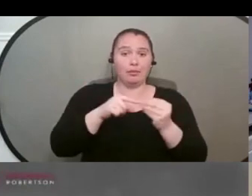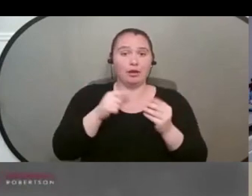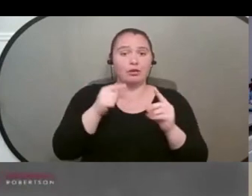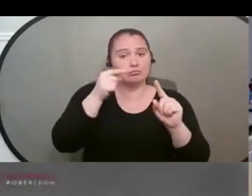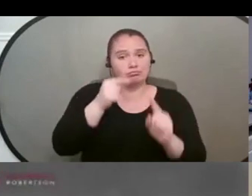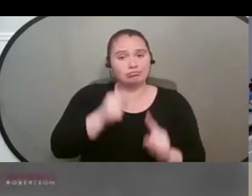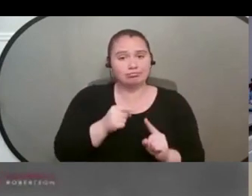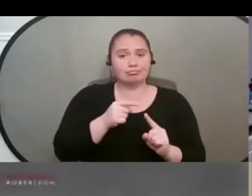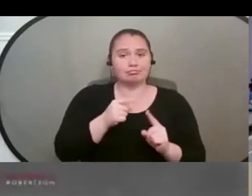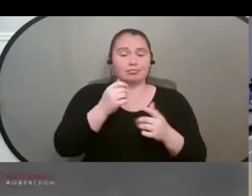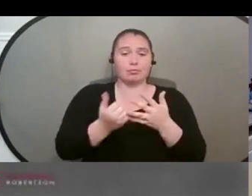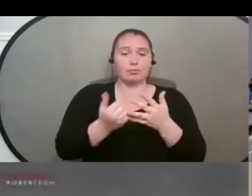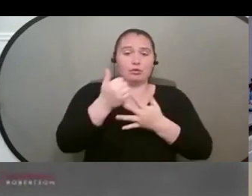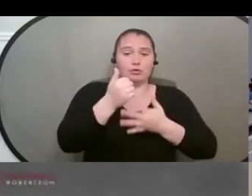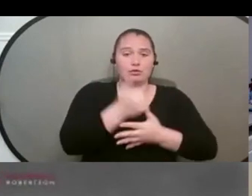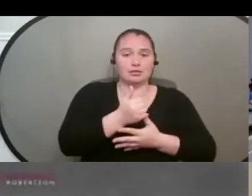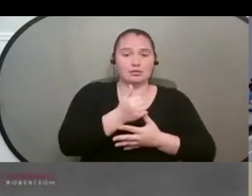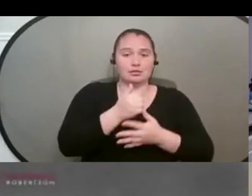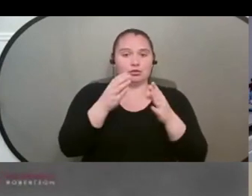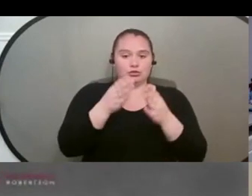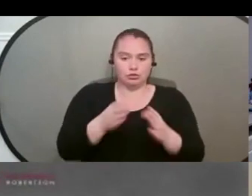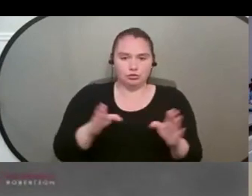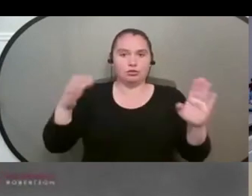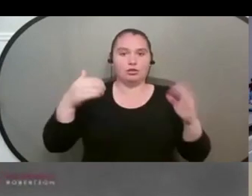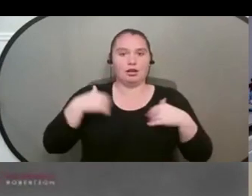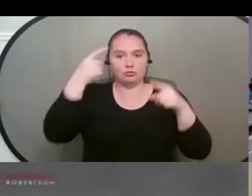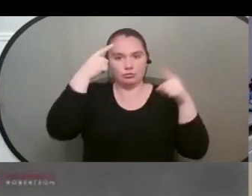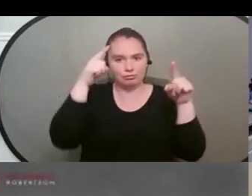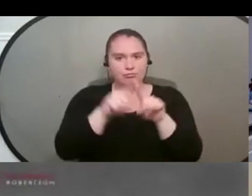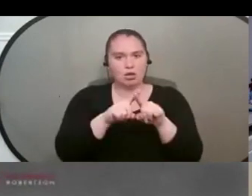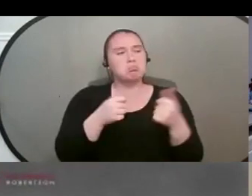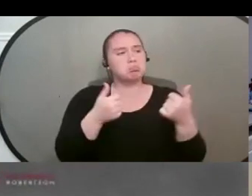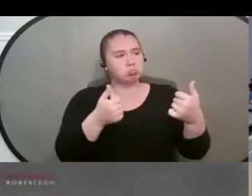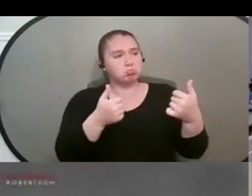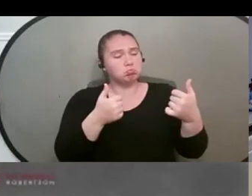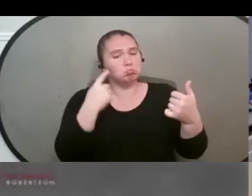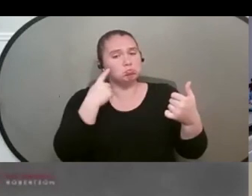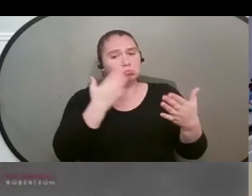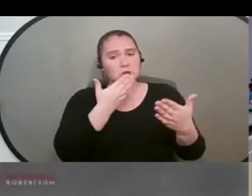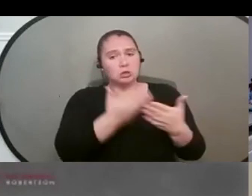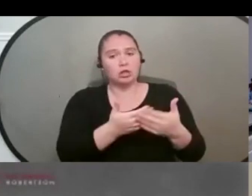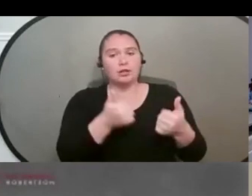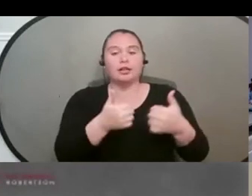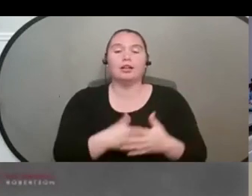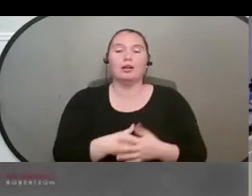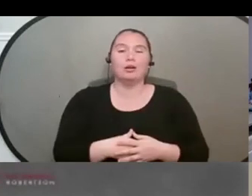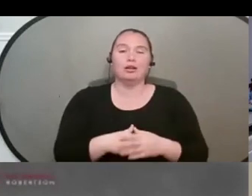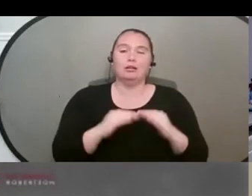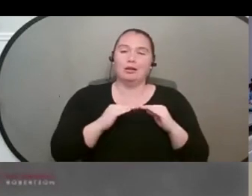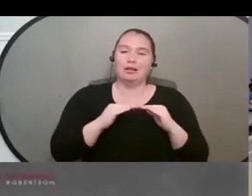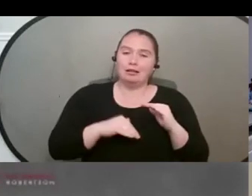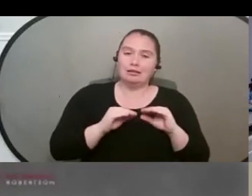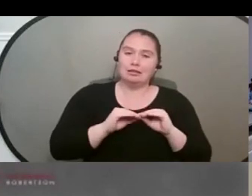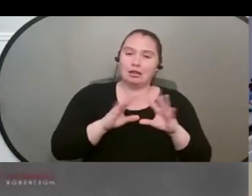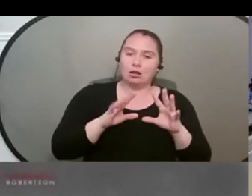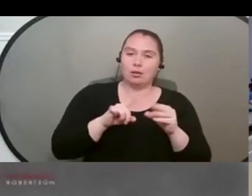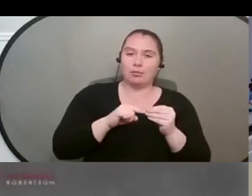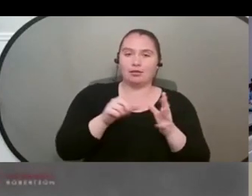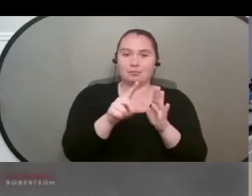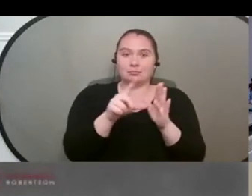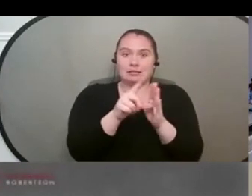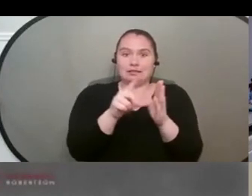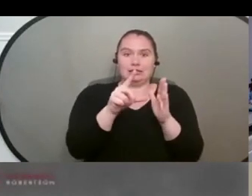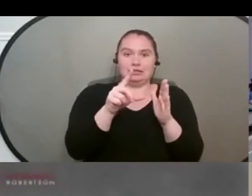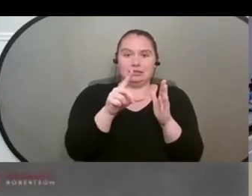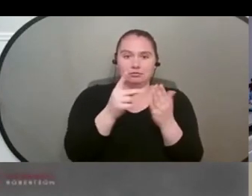priorities, and thought general agreement, those sound good. We are less clear about the immediate projects. So we talked a